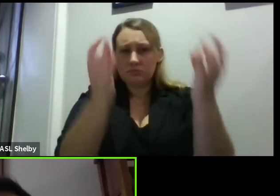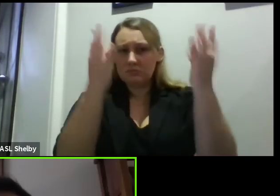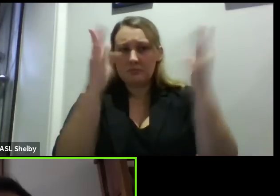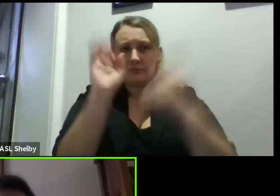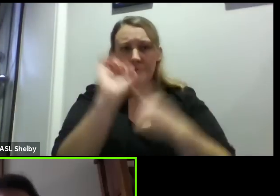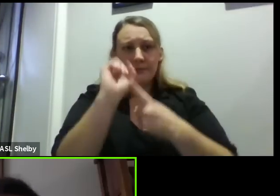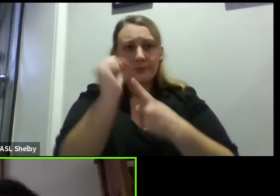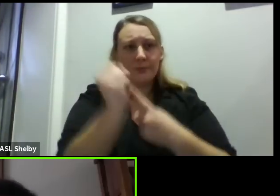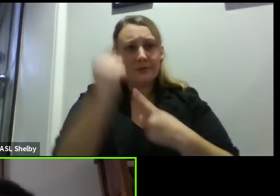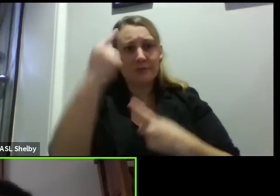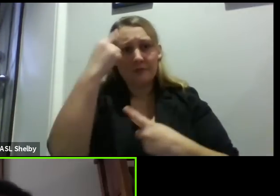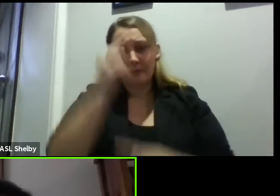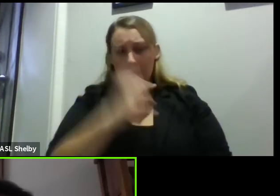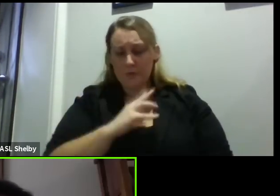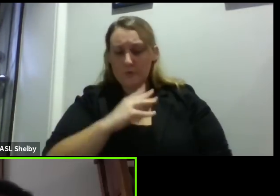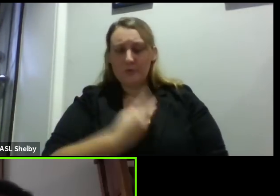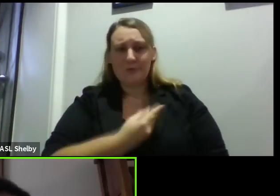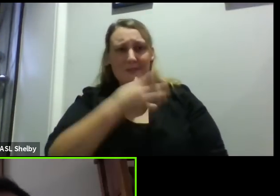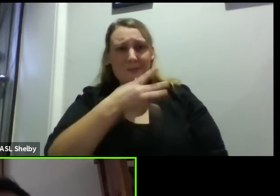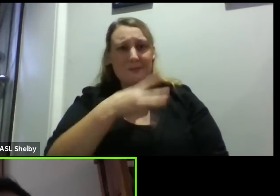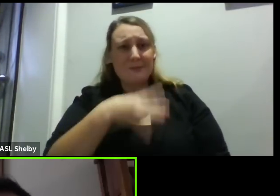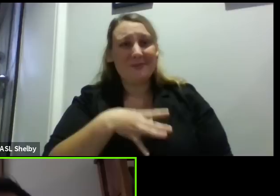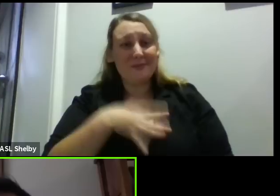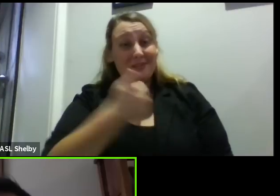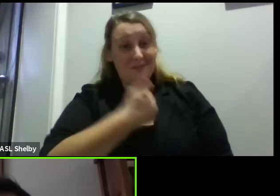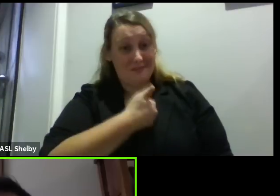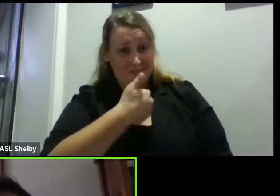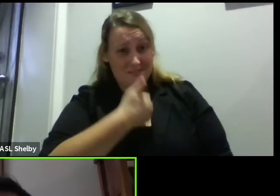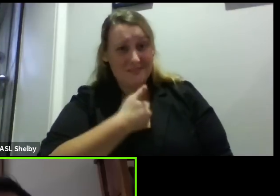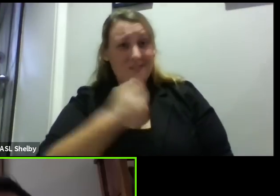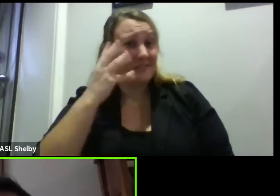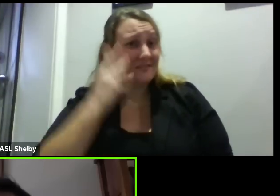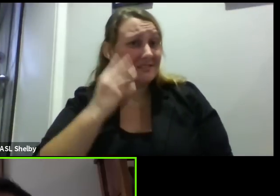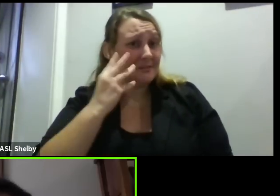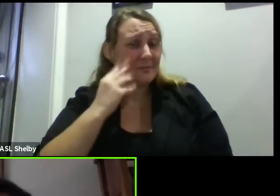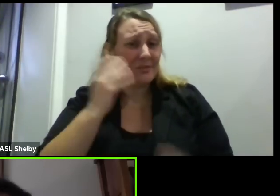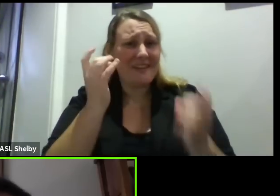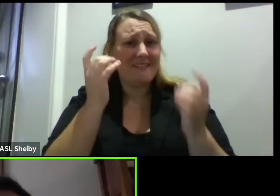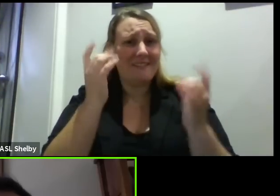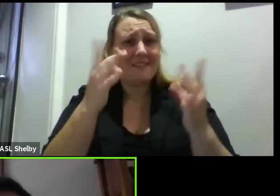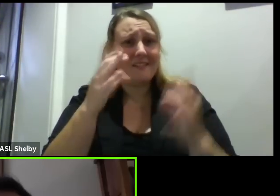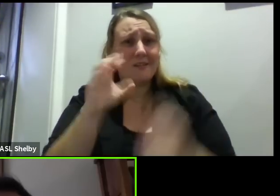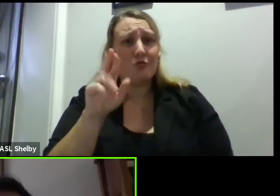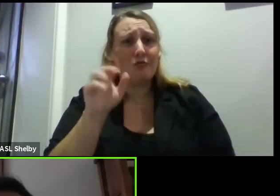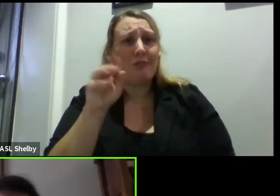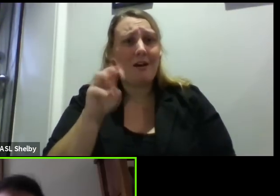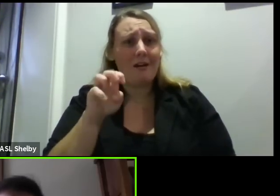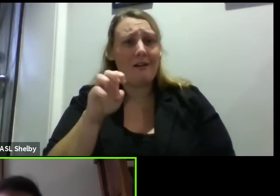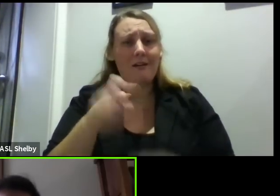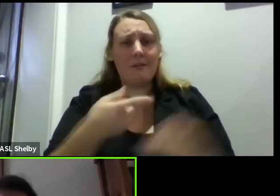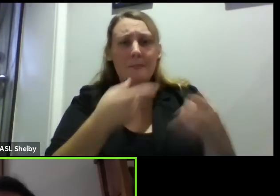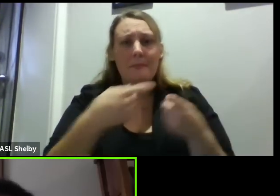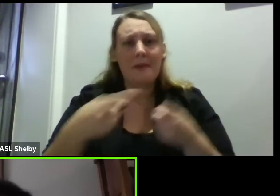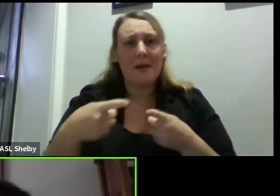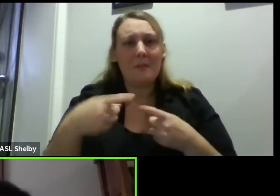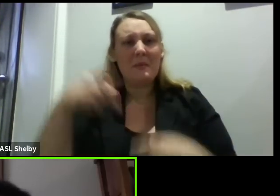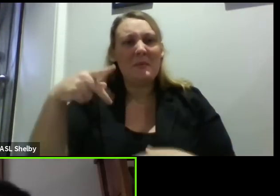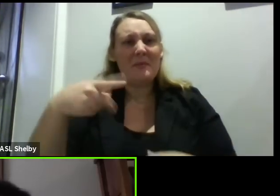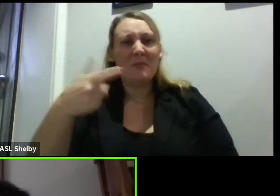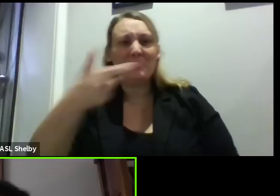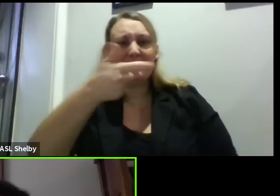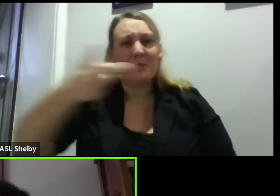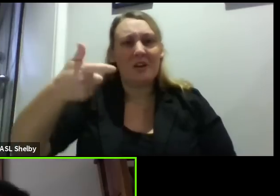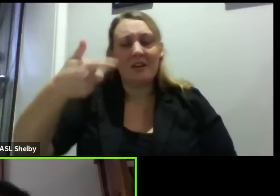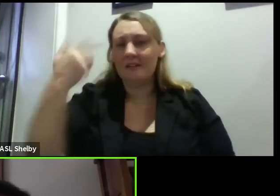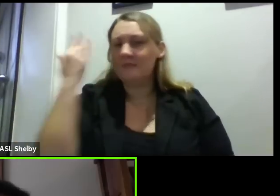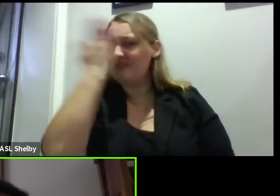is unbelievable. I myself was the victim of a hate crime when someone sprayed pepper spray in my face because I was